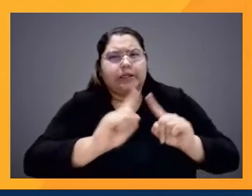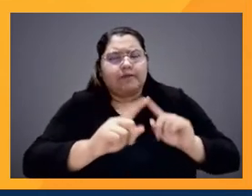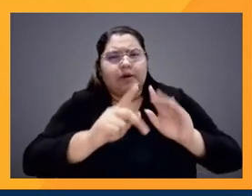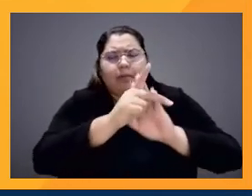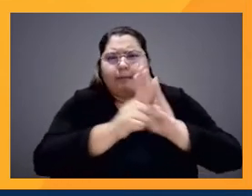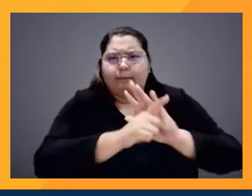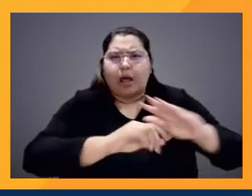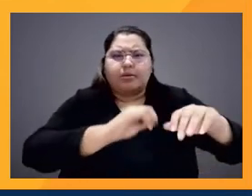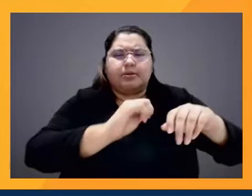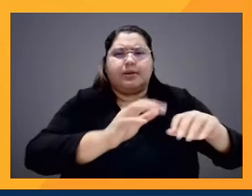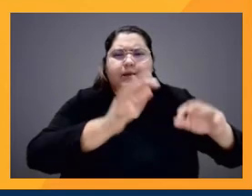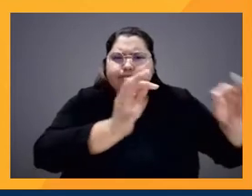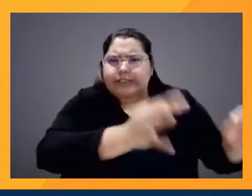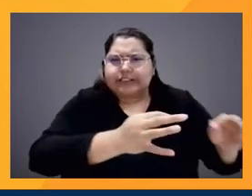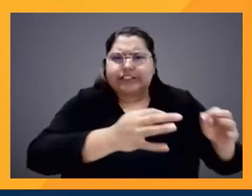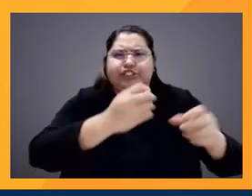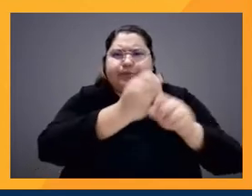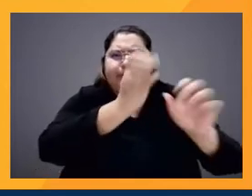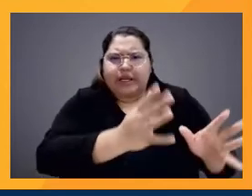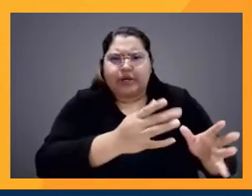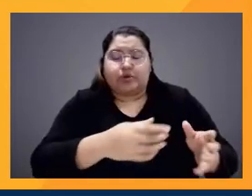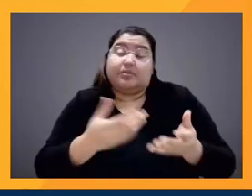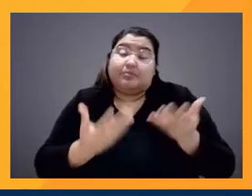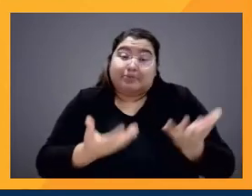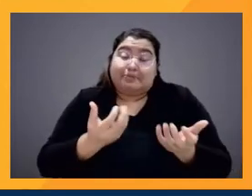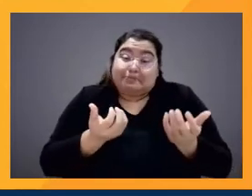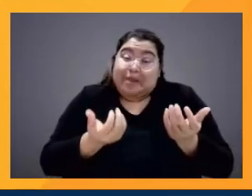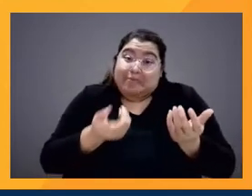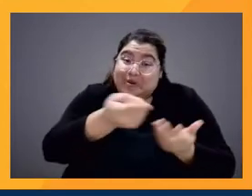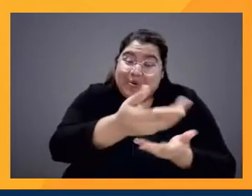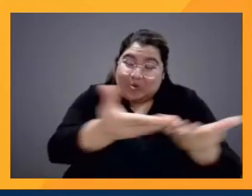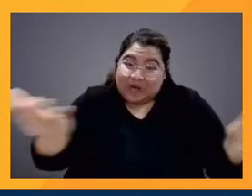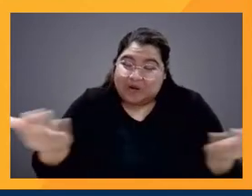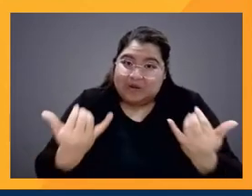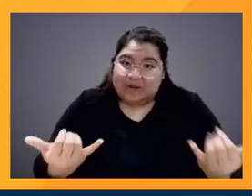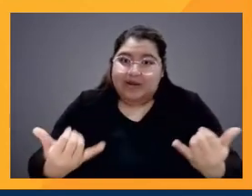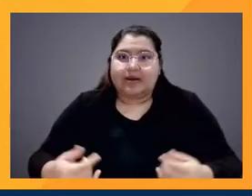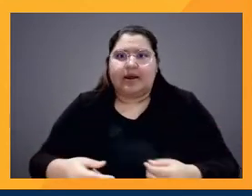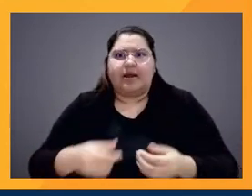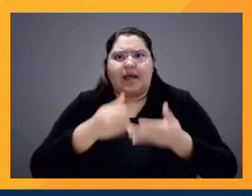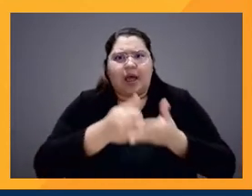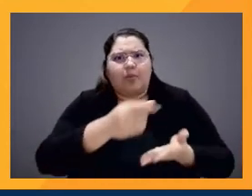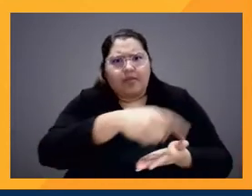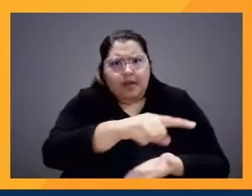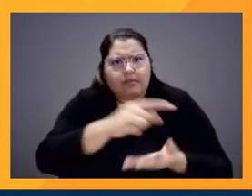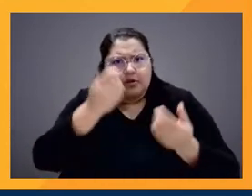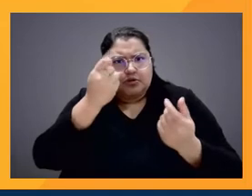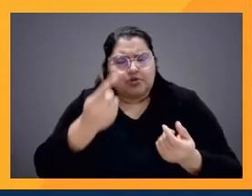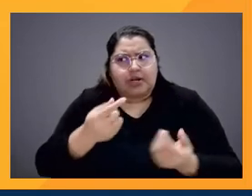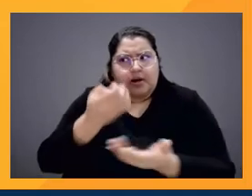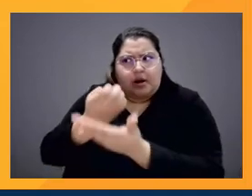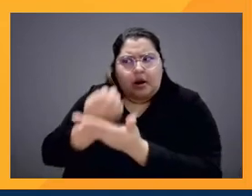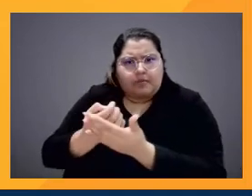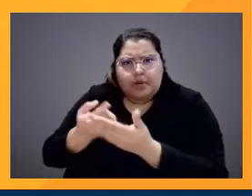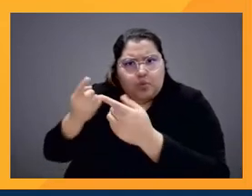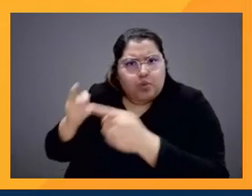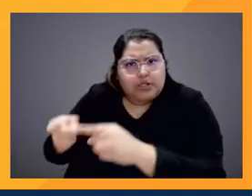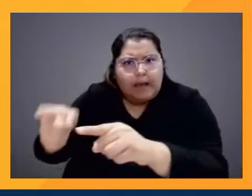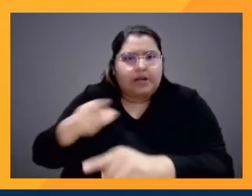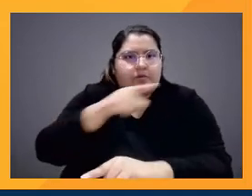Puerto Rico. So many of our members are part of our community, and I could not be more delighted to be speaking